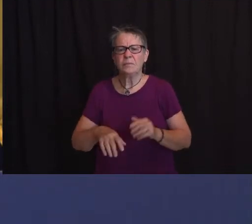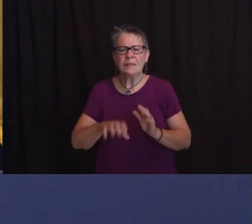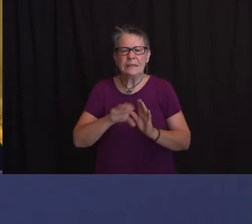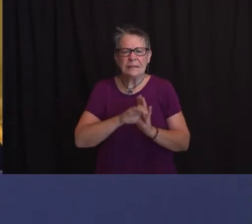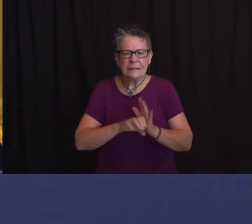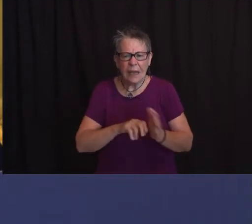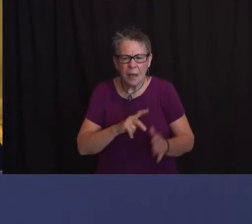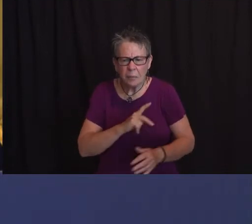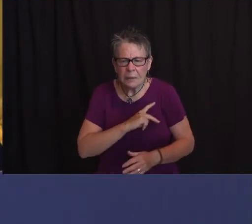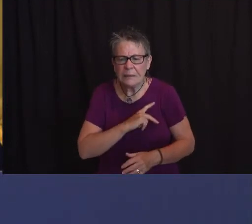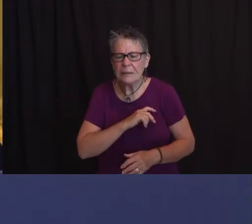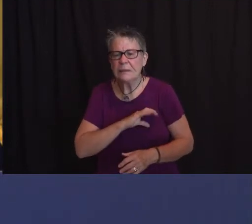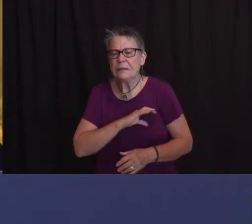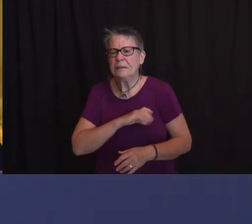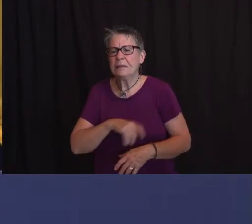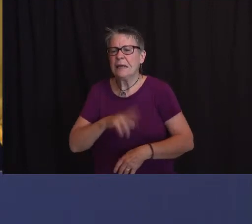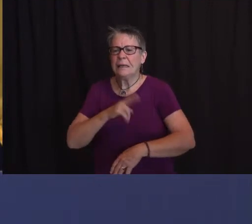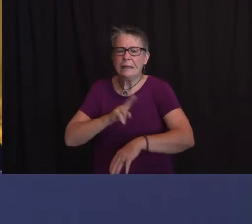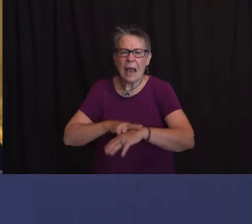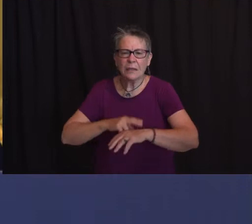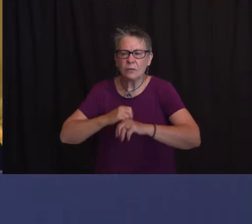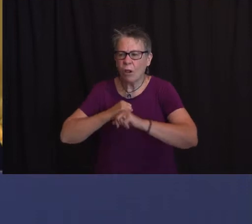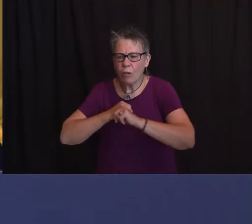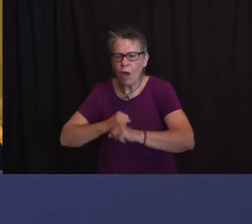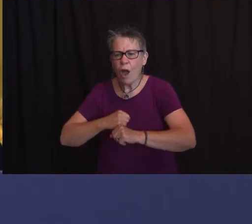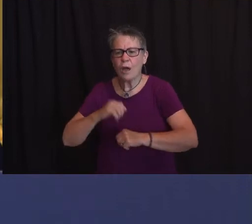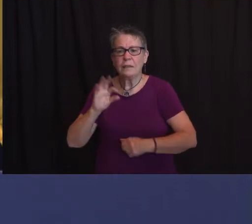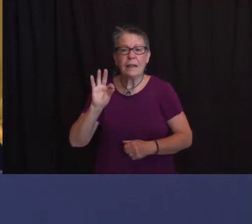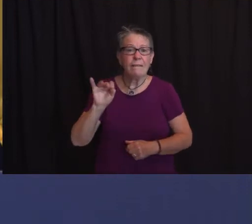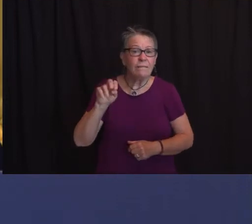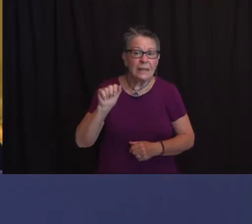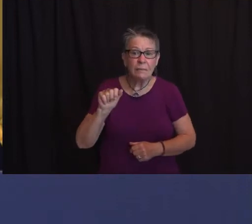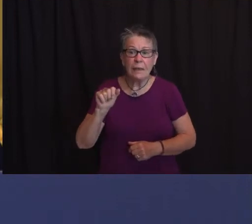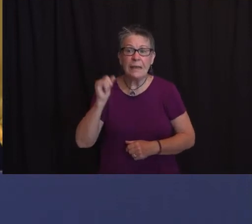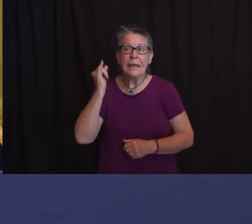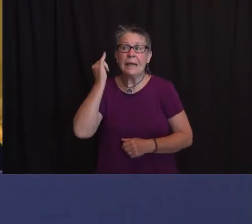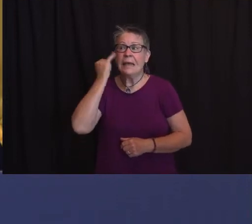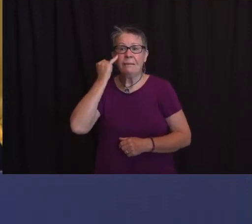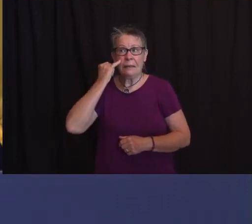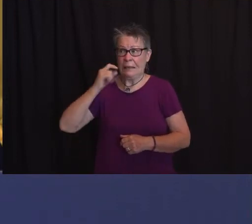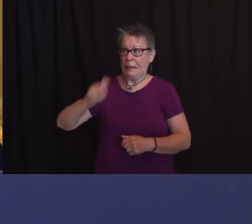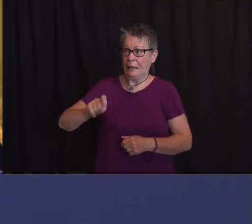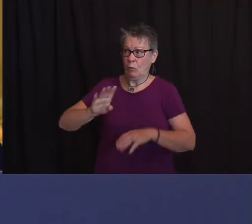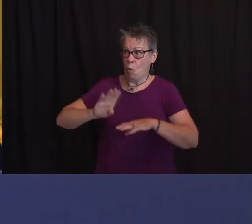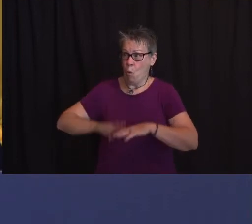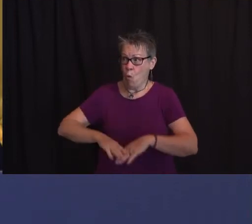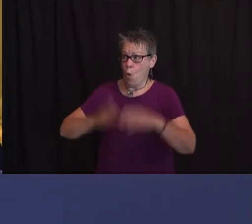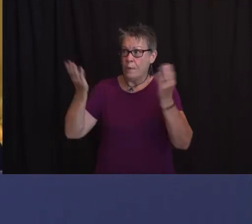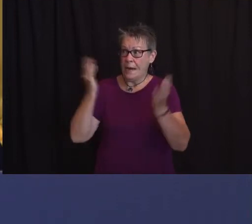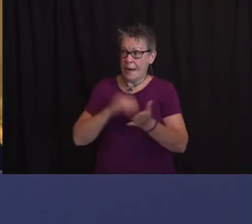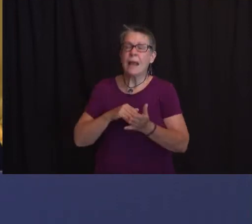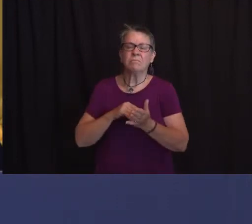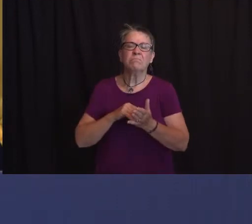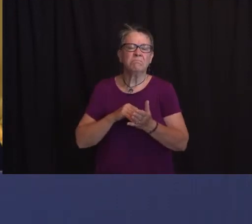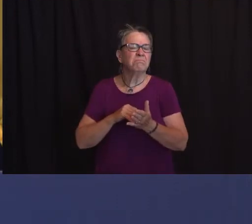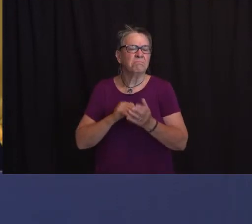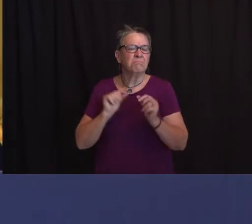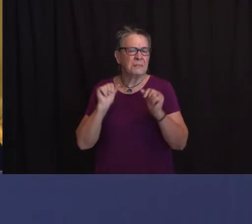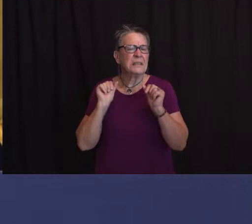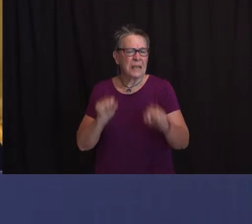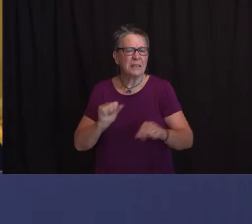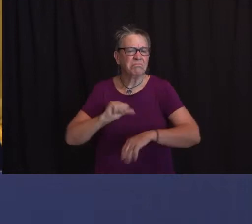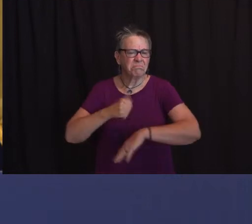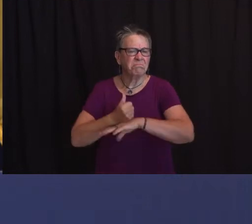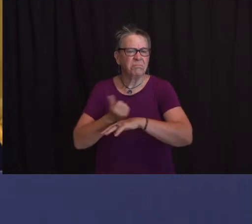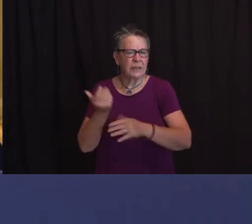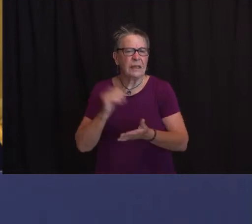I'm highly confident that we'll have the infrastructure in place, and we are making deliberate decisions to make sure that we do. But